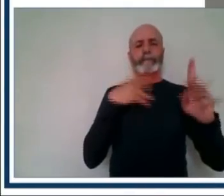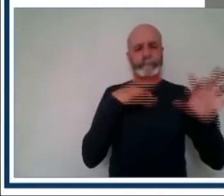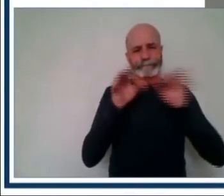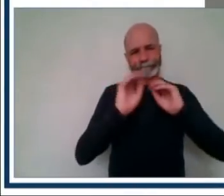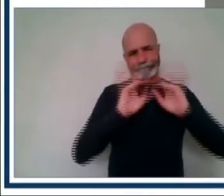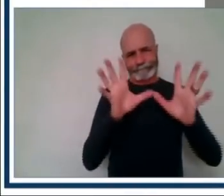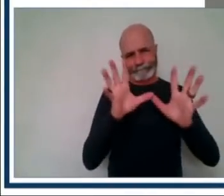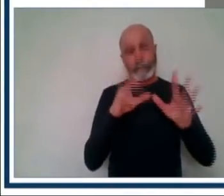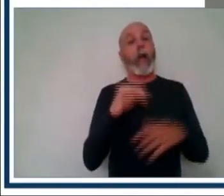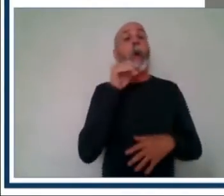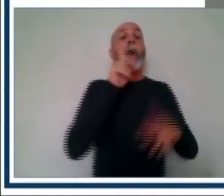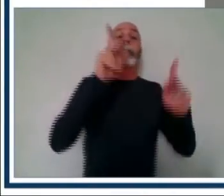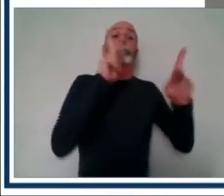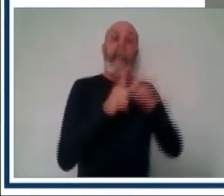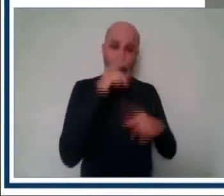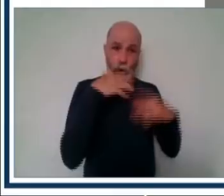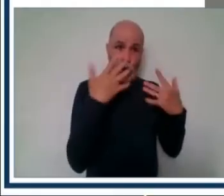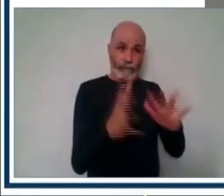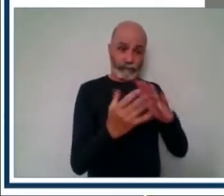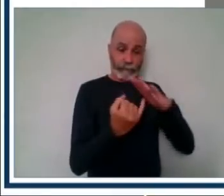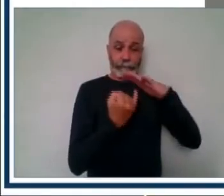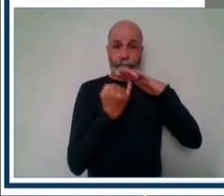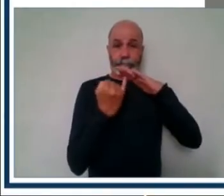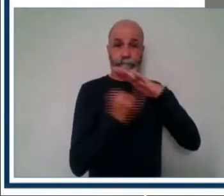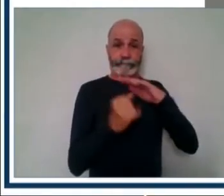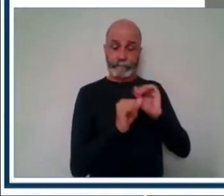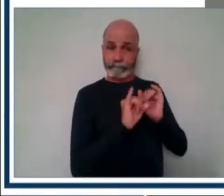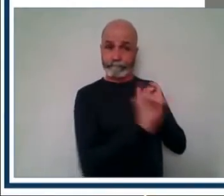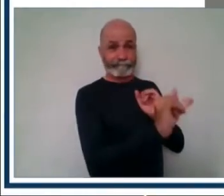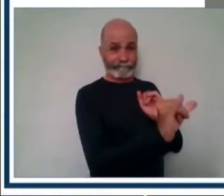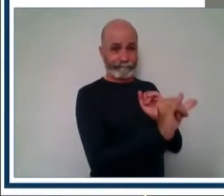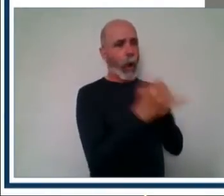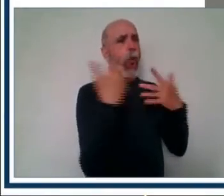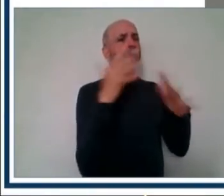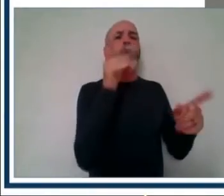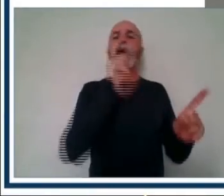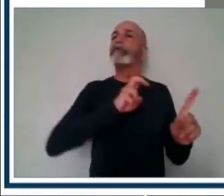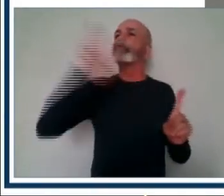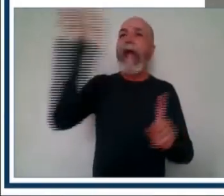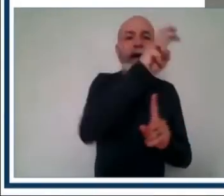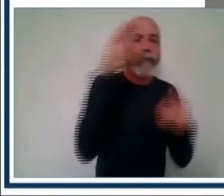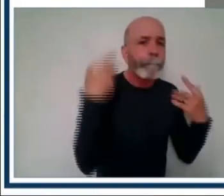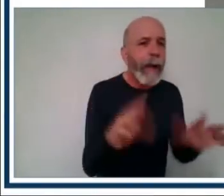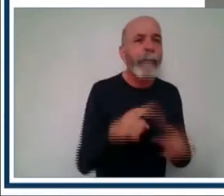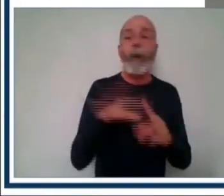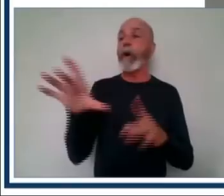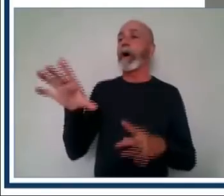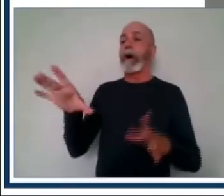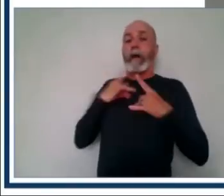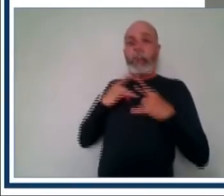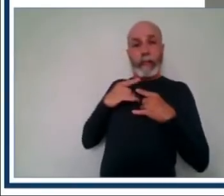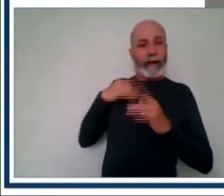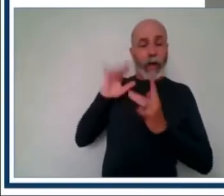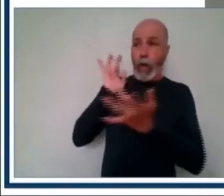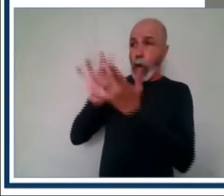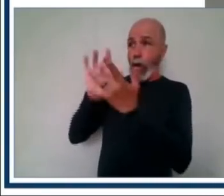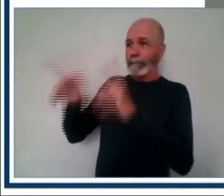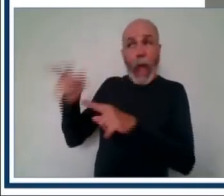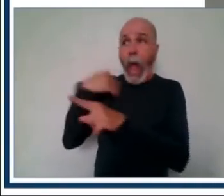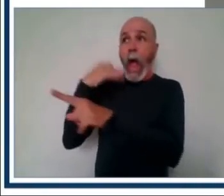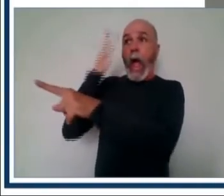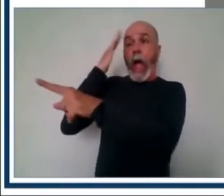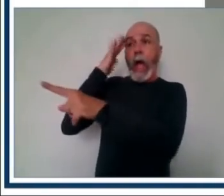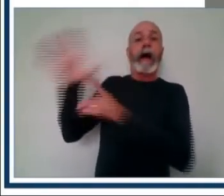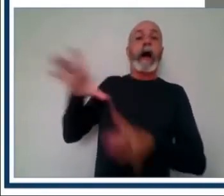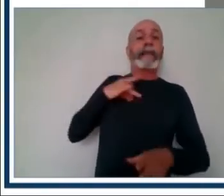because of travel, or even if they've even identified as a contact of a case, they are allowed to go